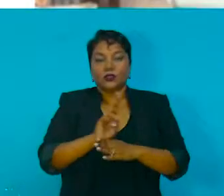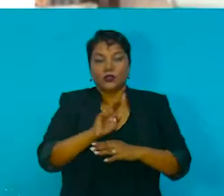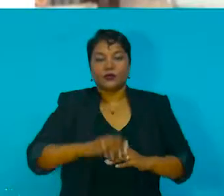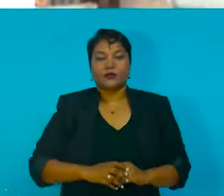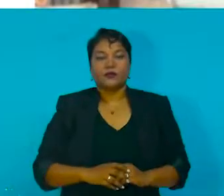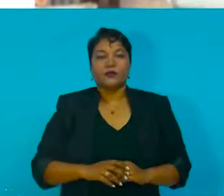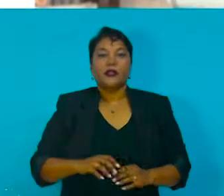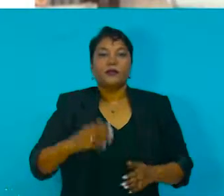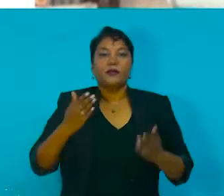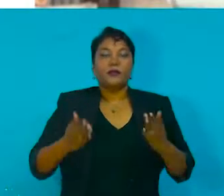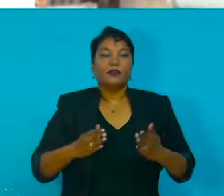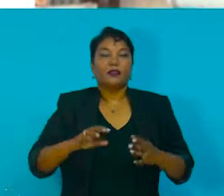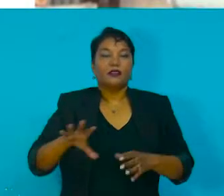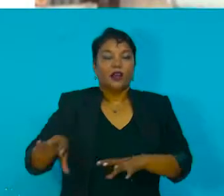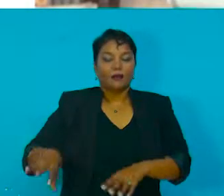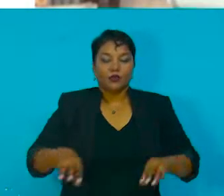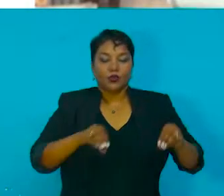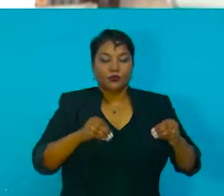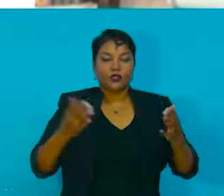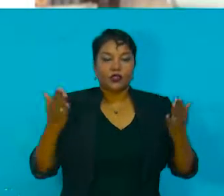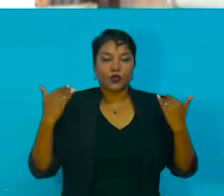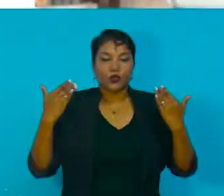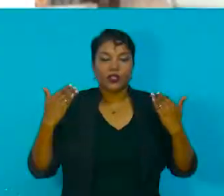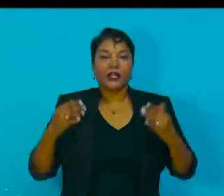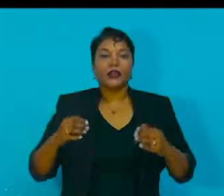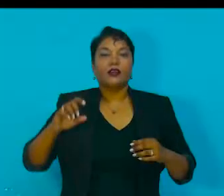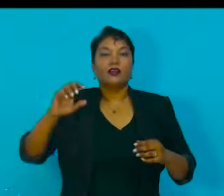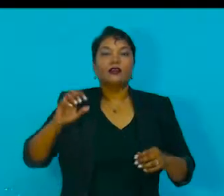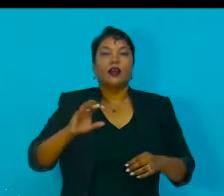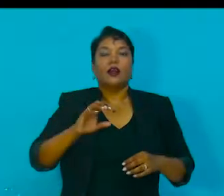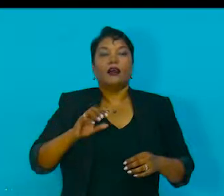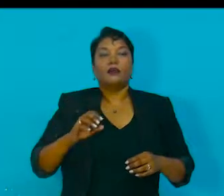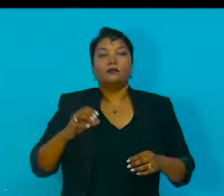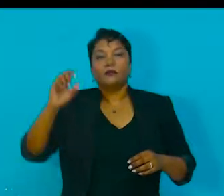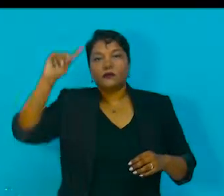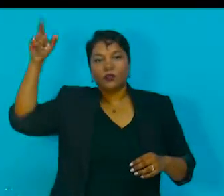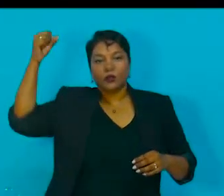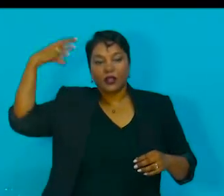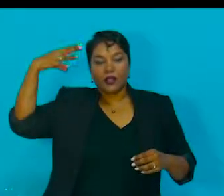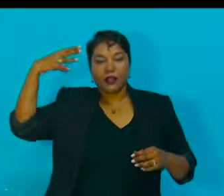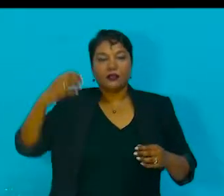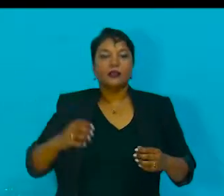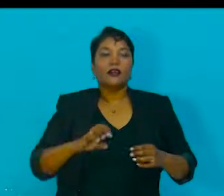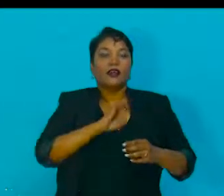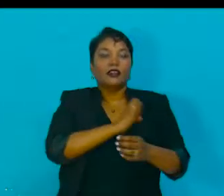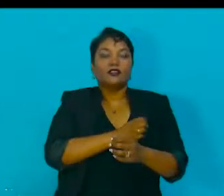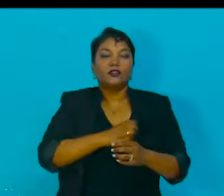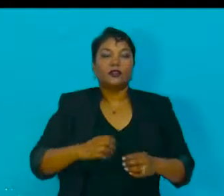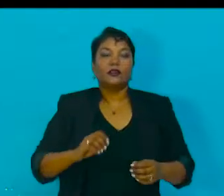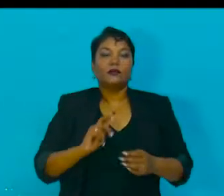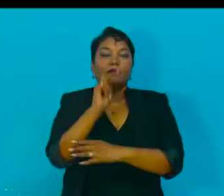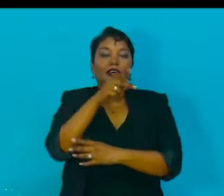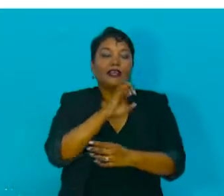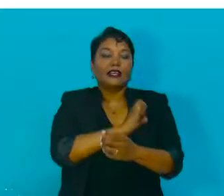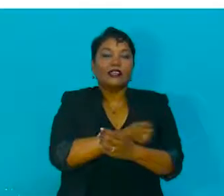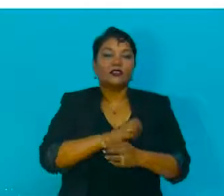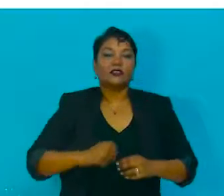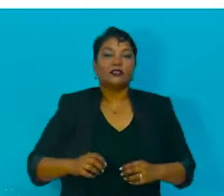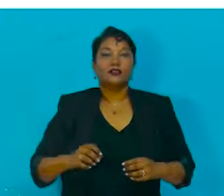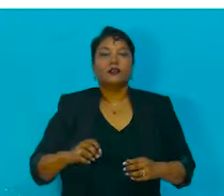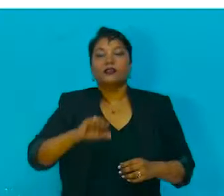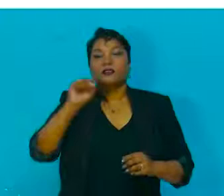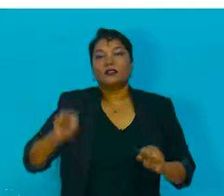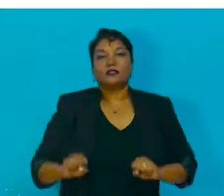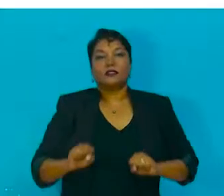management programs, absorption, cooling, and coal generation systems, solar and biomass renewable energy